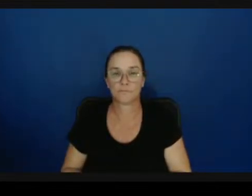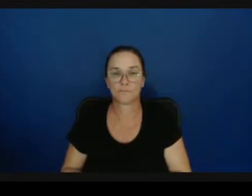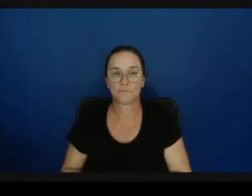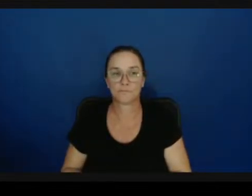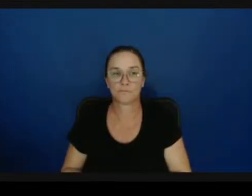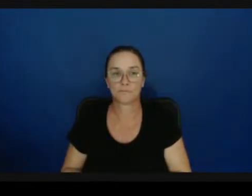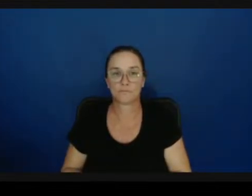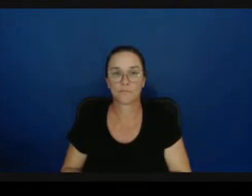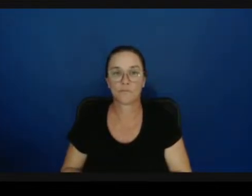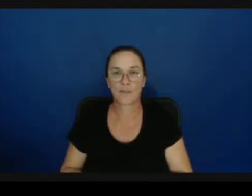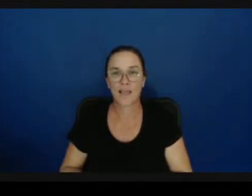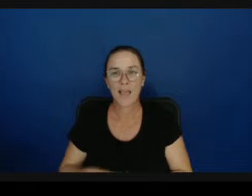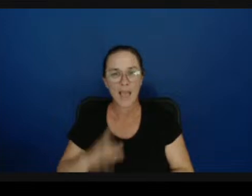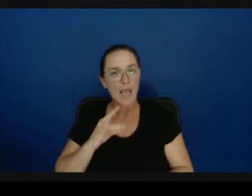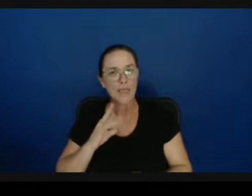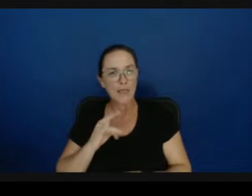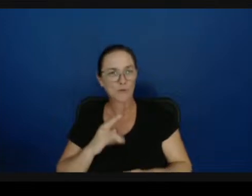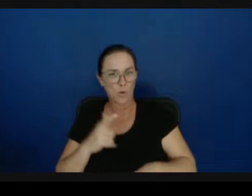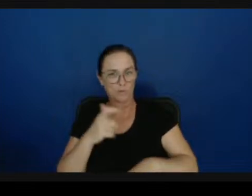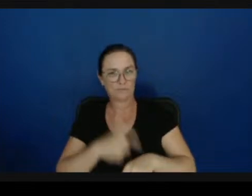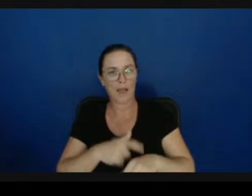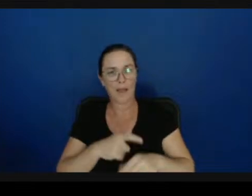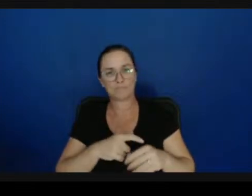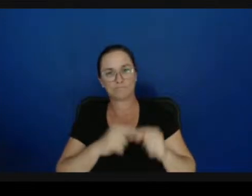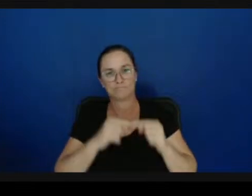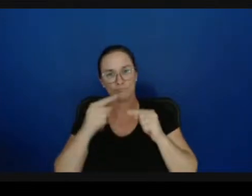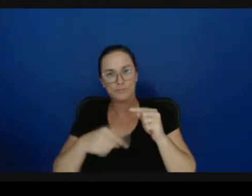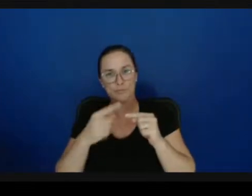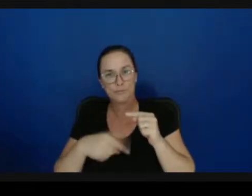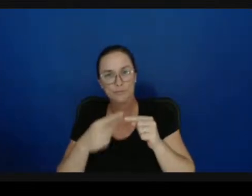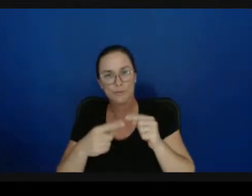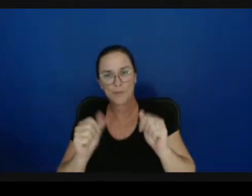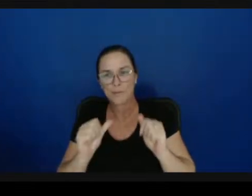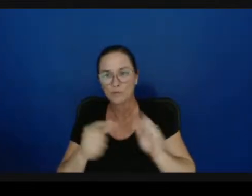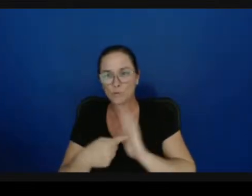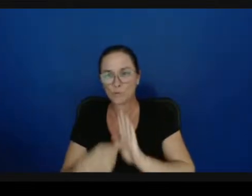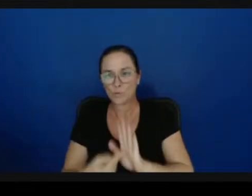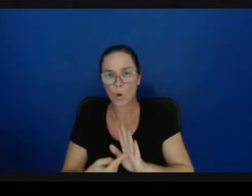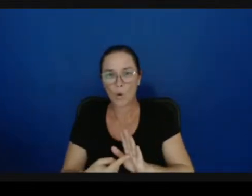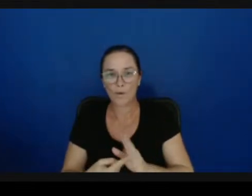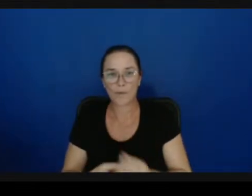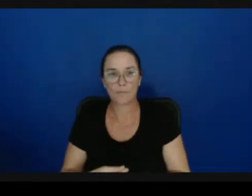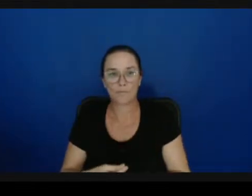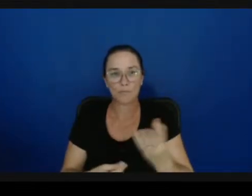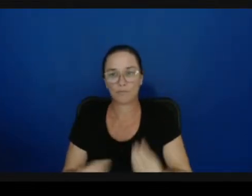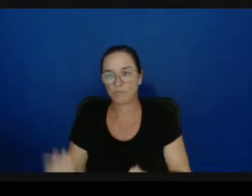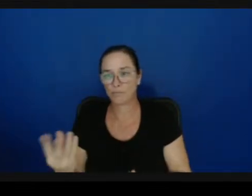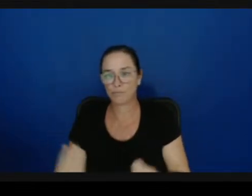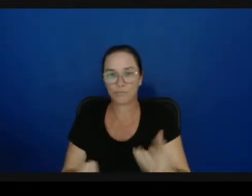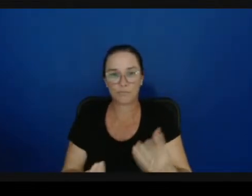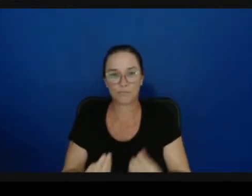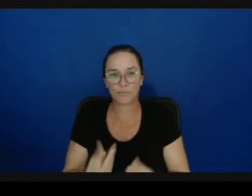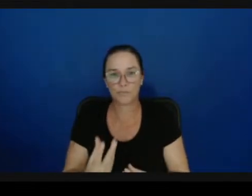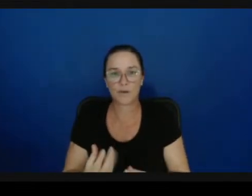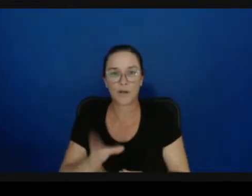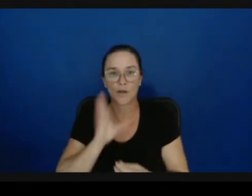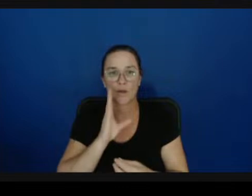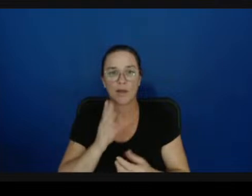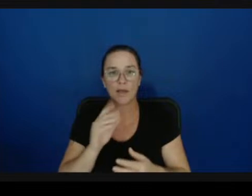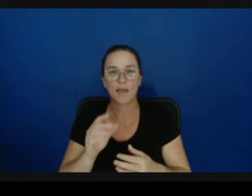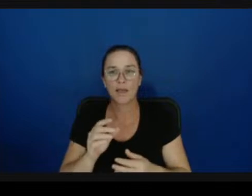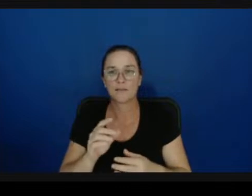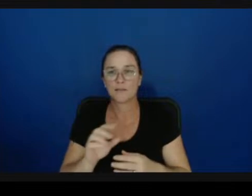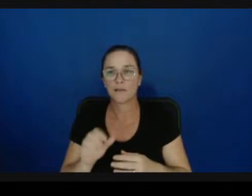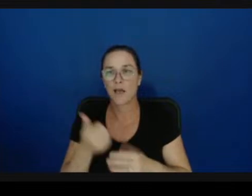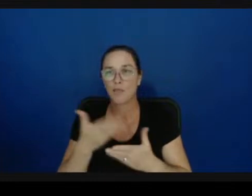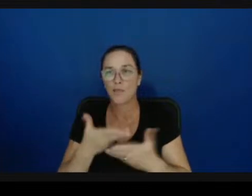That is a cool little time lapse that you're able to get there, and it shows the little pop-ups of the other things that you're going to see in the time lapses when we start